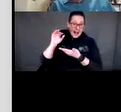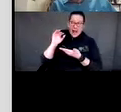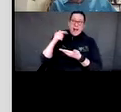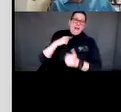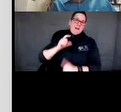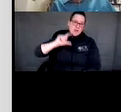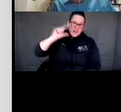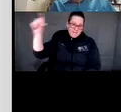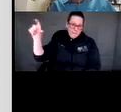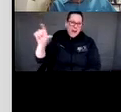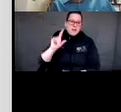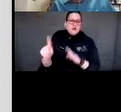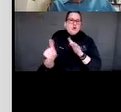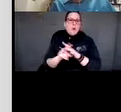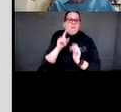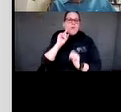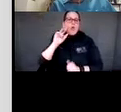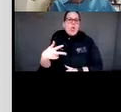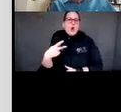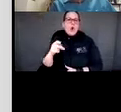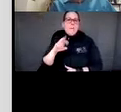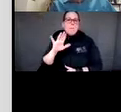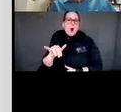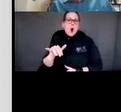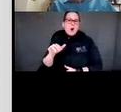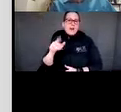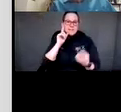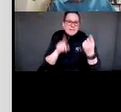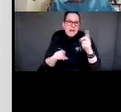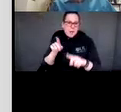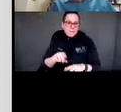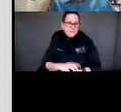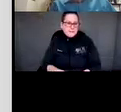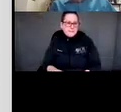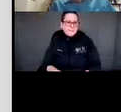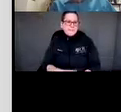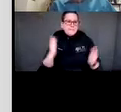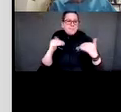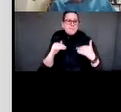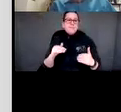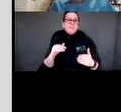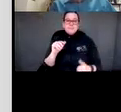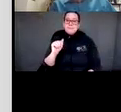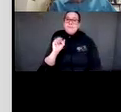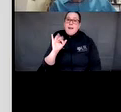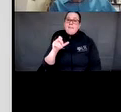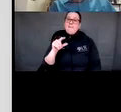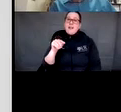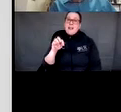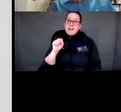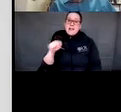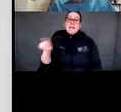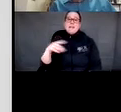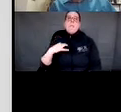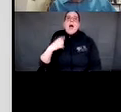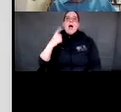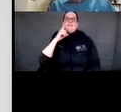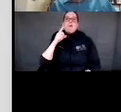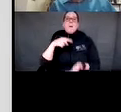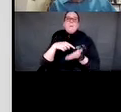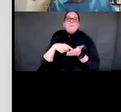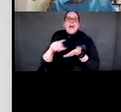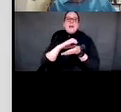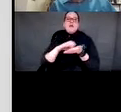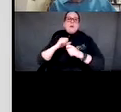in our third-party settlement line item. And then our affiliates did apply for the Paycheck Protection loans. That was about